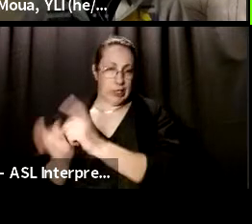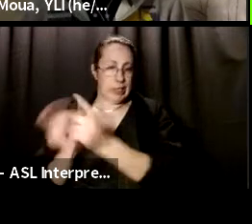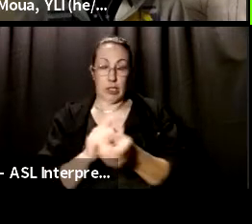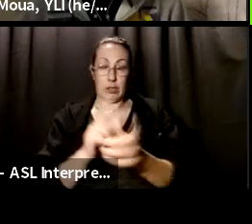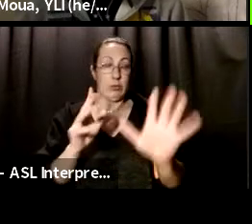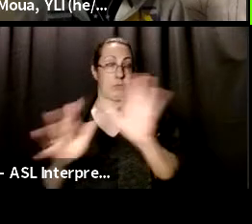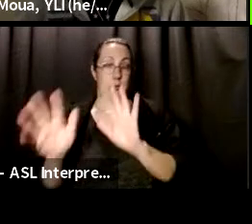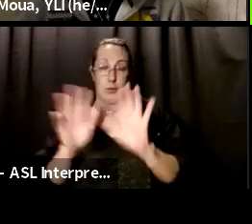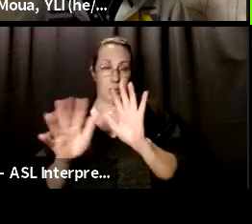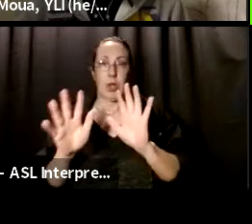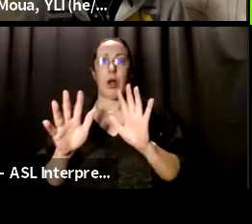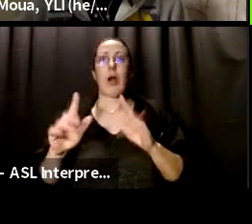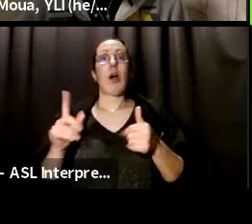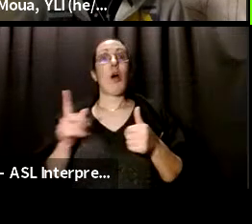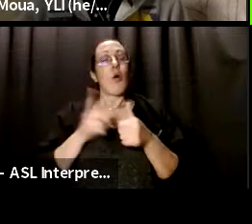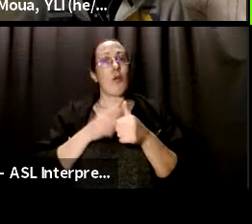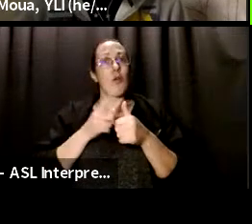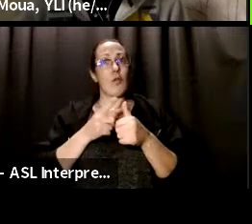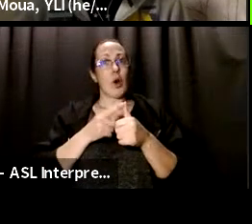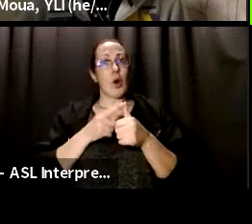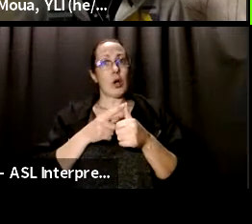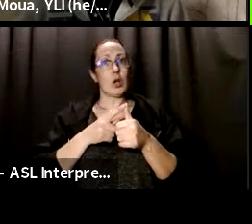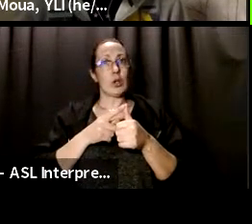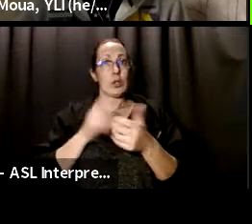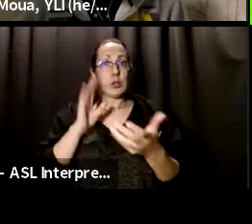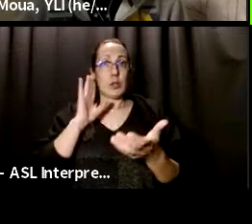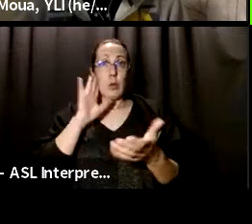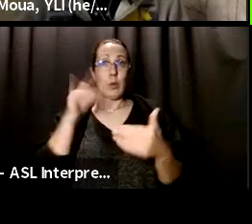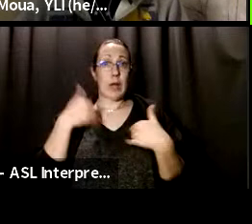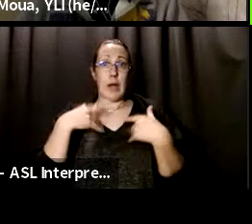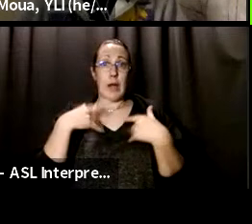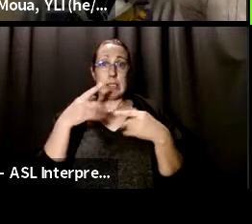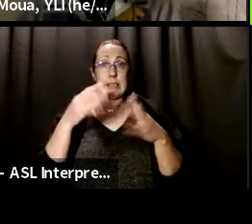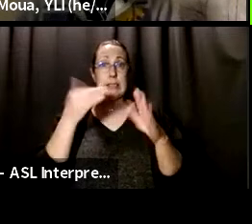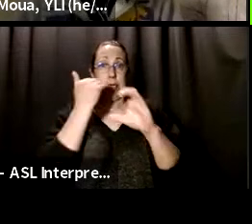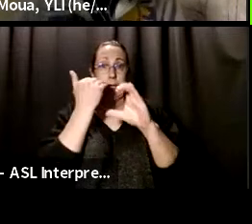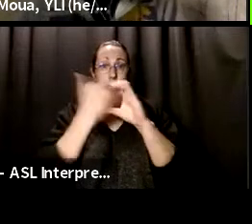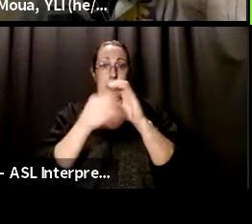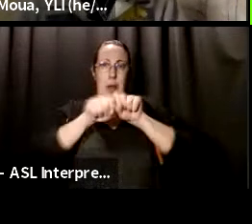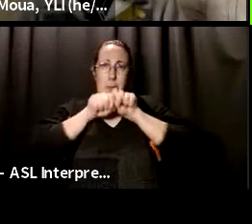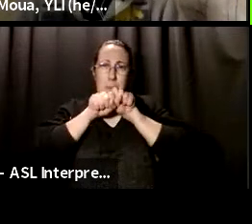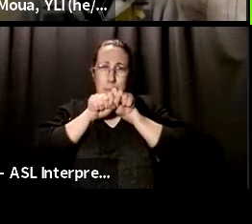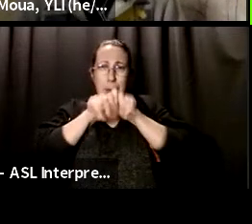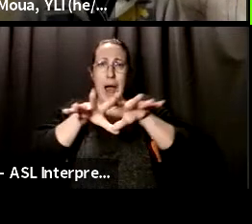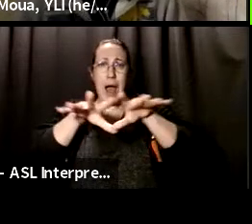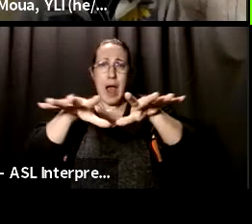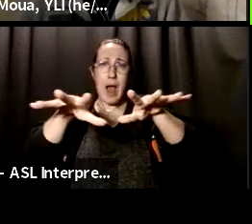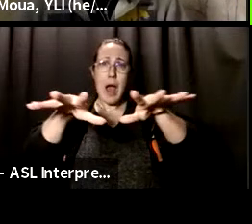strategy was to start with just a blast email to our